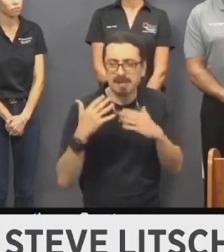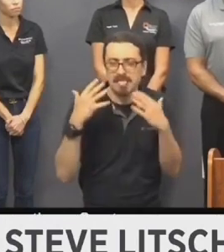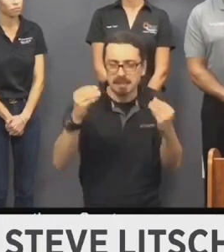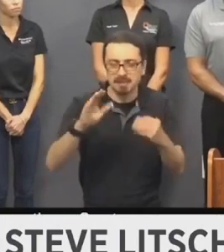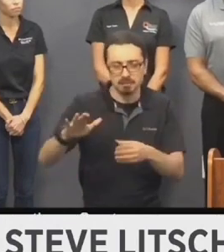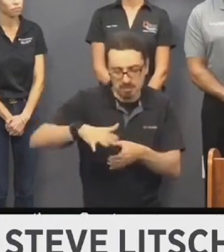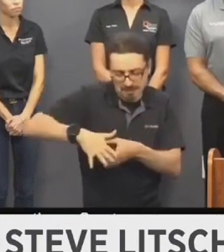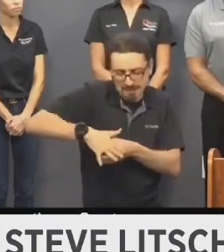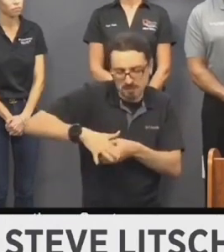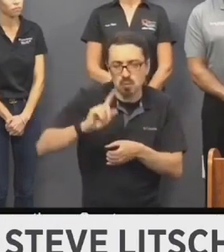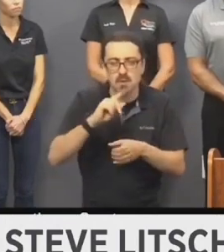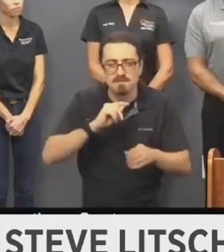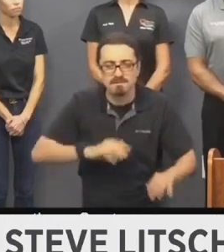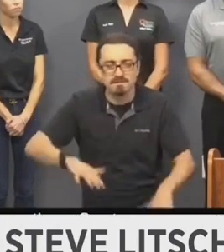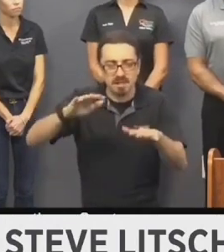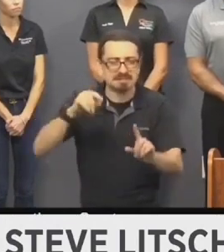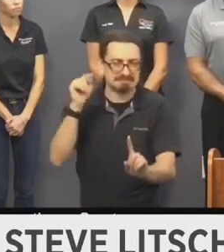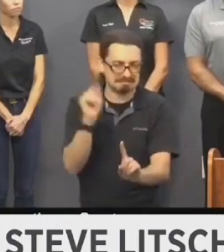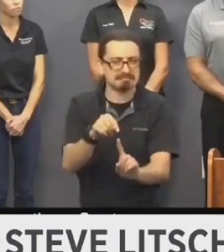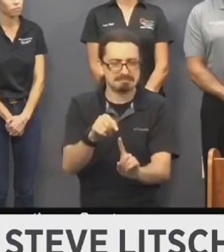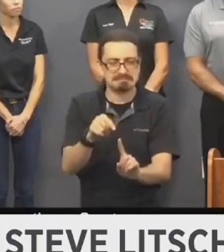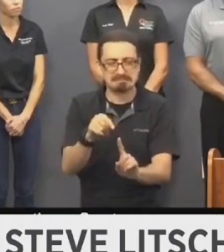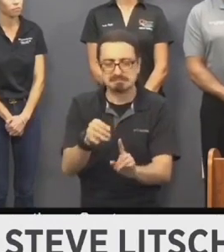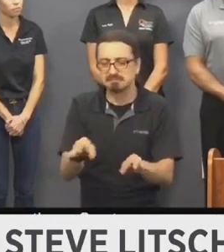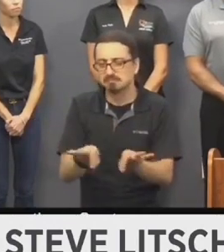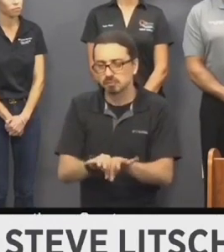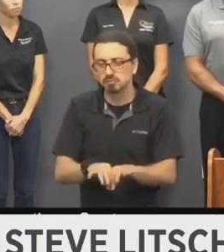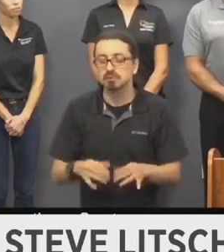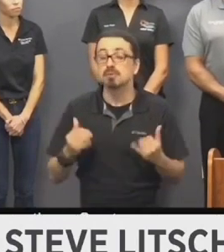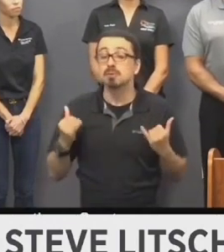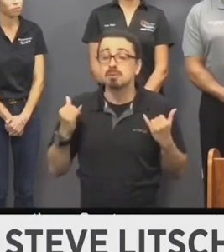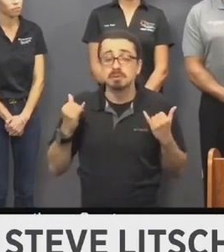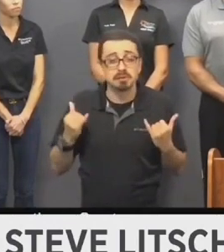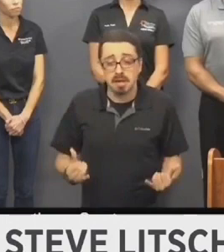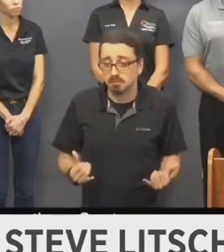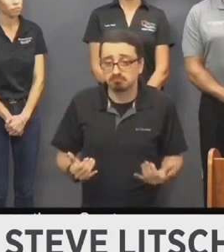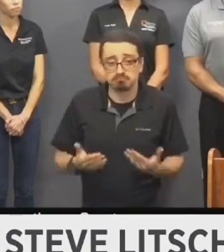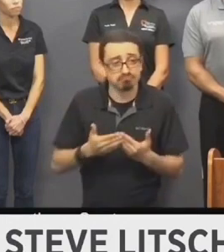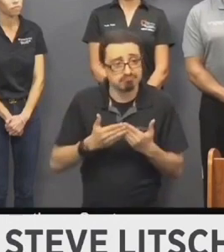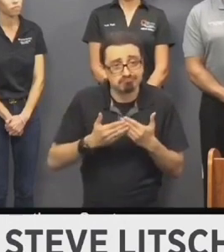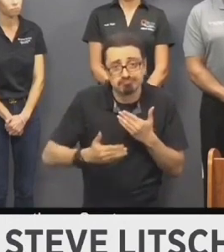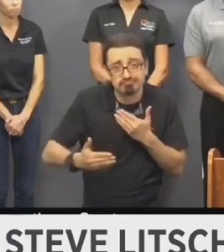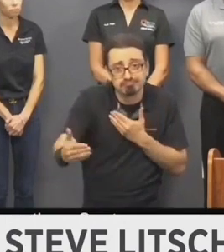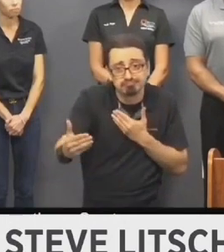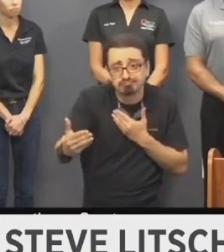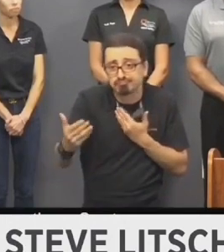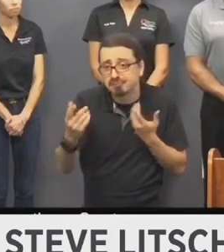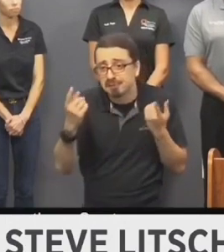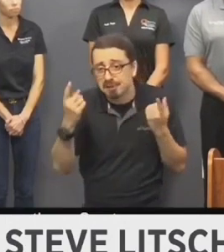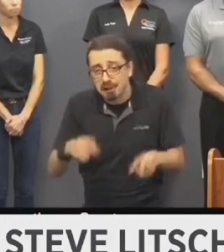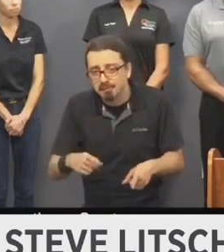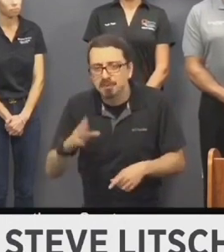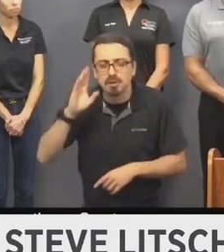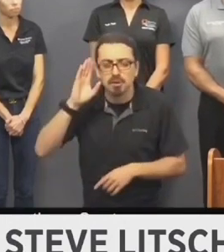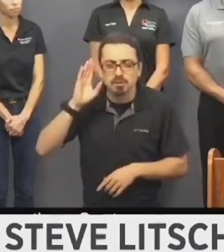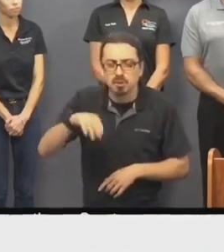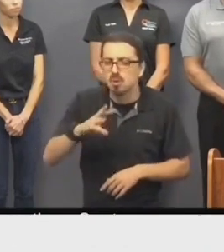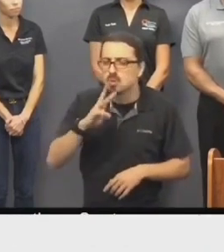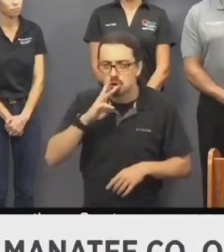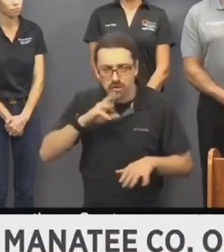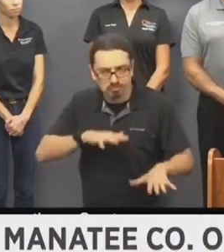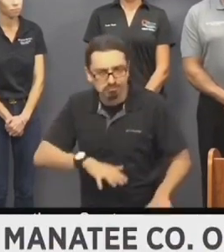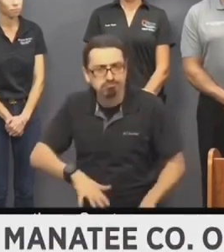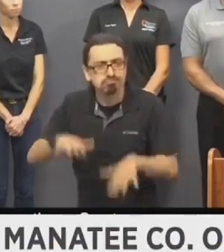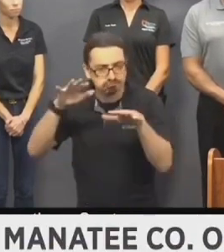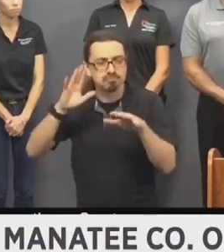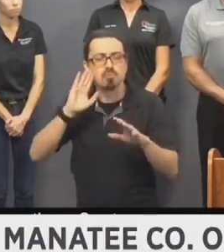exactly when or what the storm's going to do. We know we're going to get surge. We know we're going to get rain. We're worried